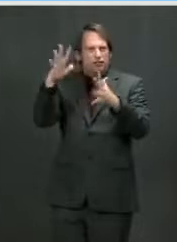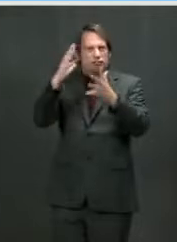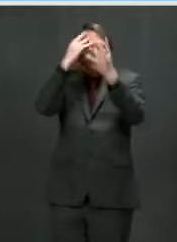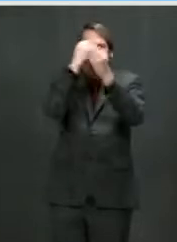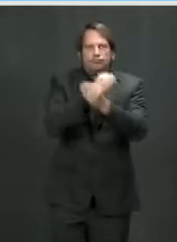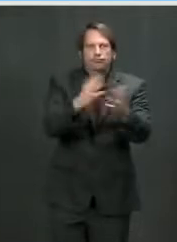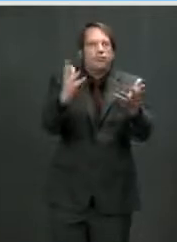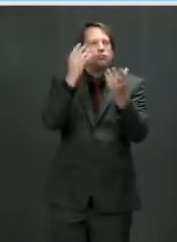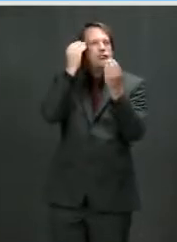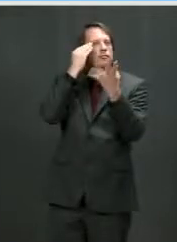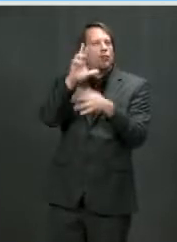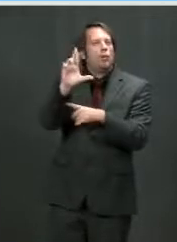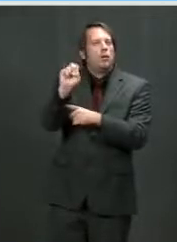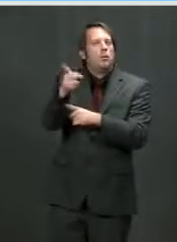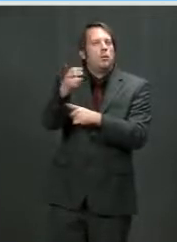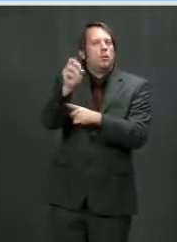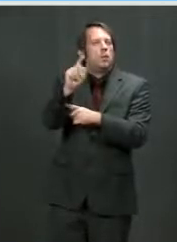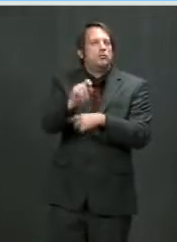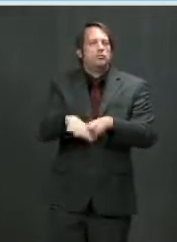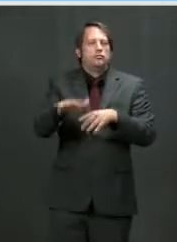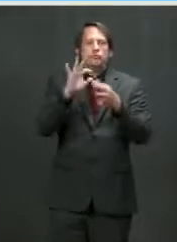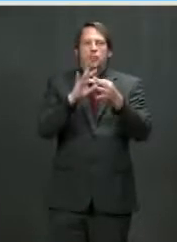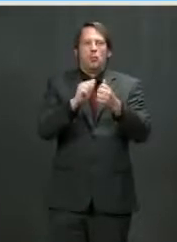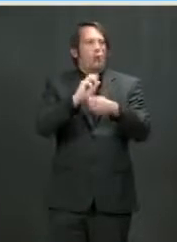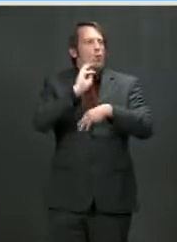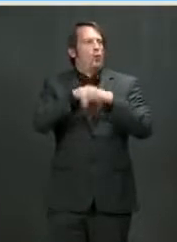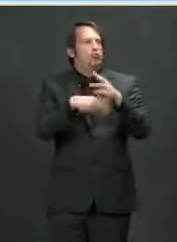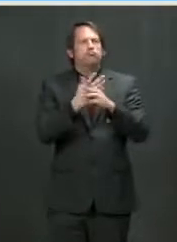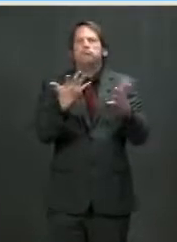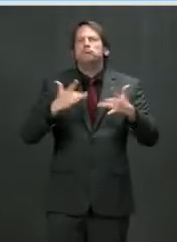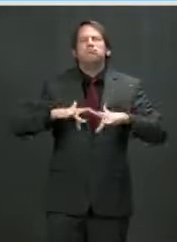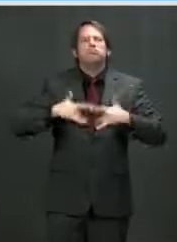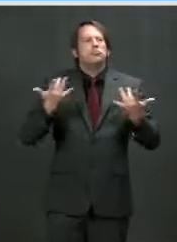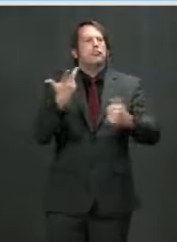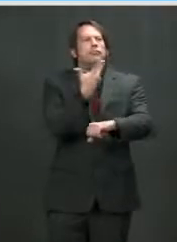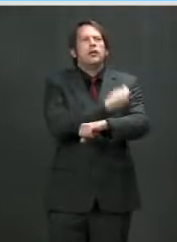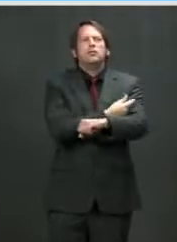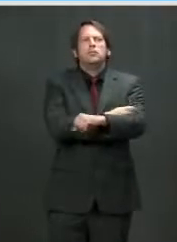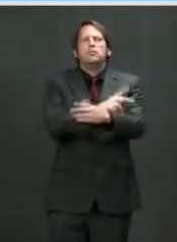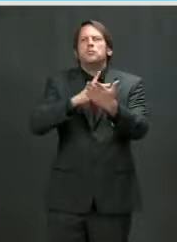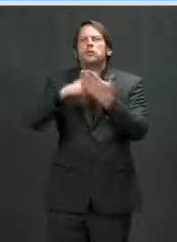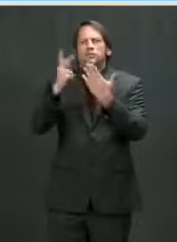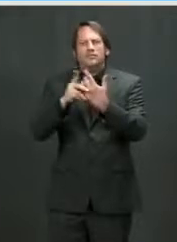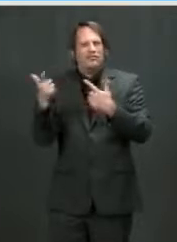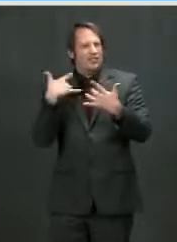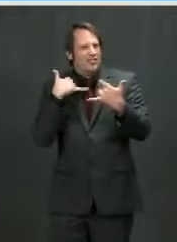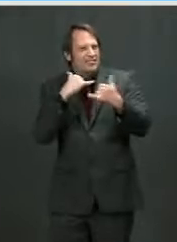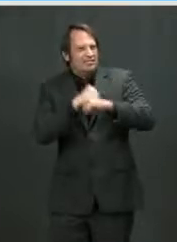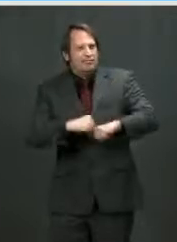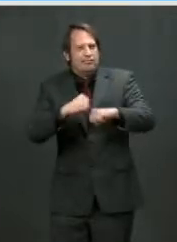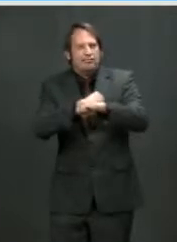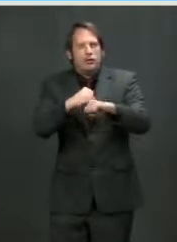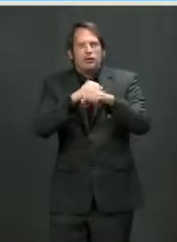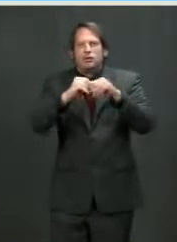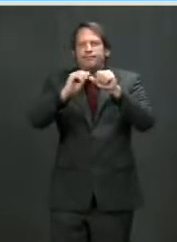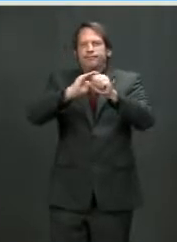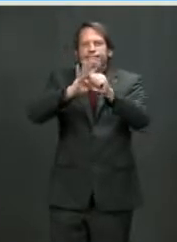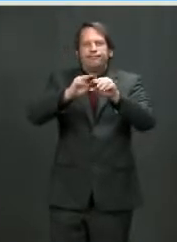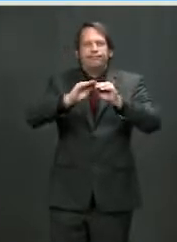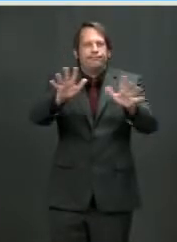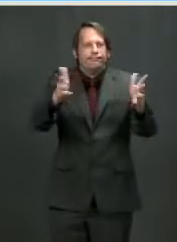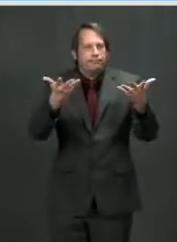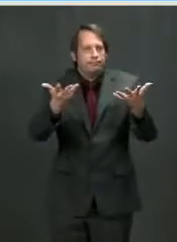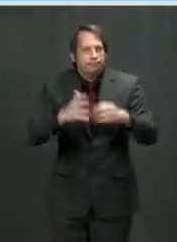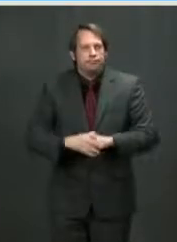of our vaccination program and our fight against this pandemic. As the President communicated, our job is to bring the public the